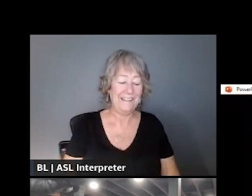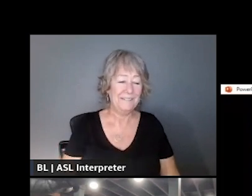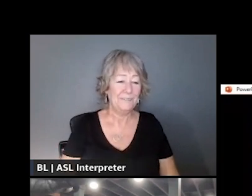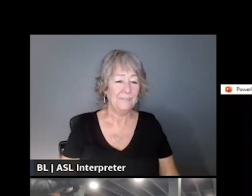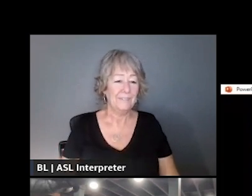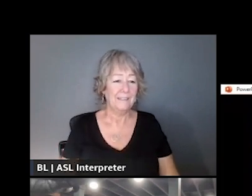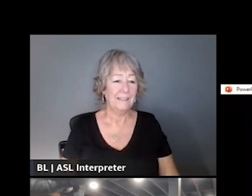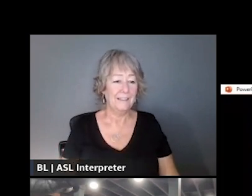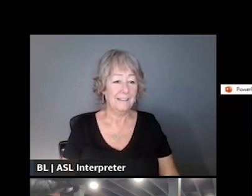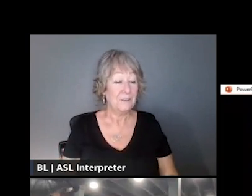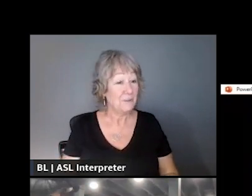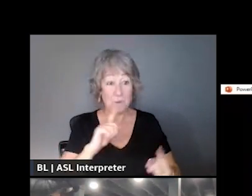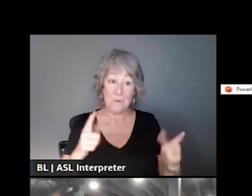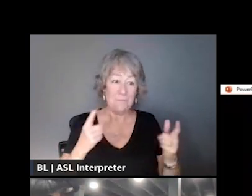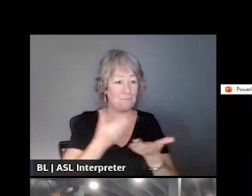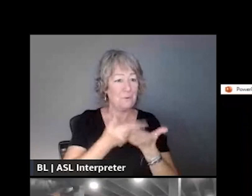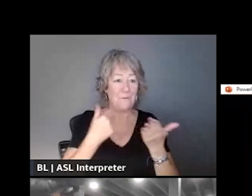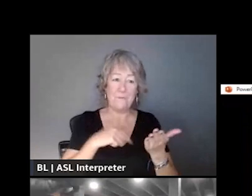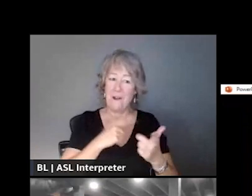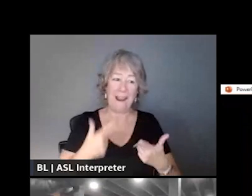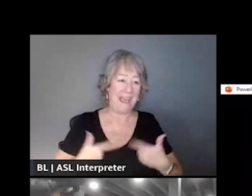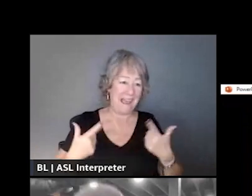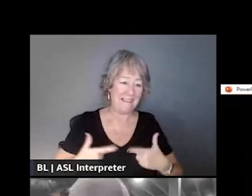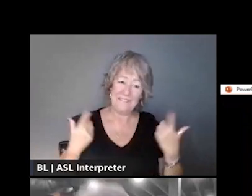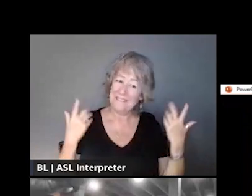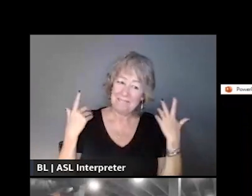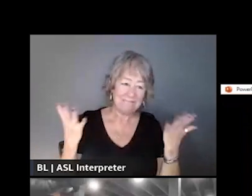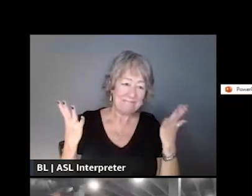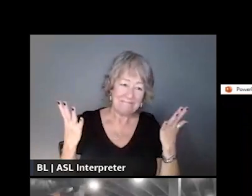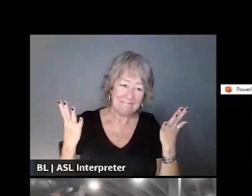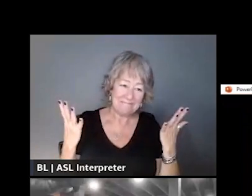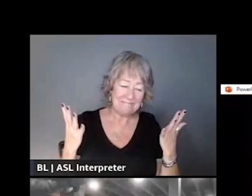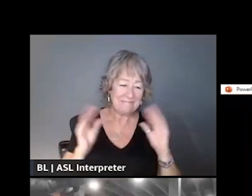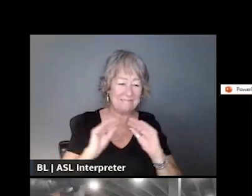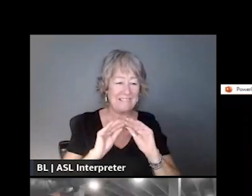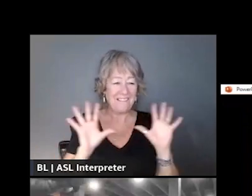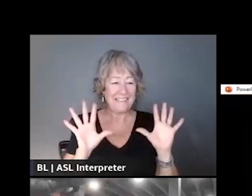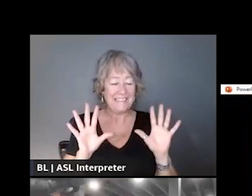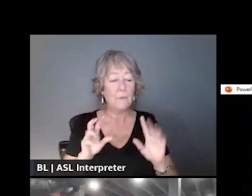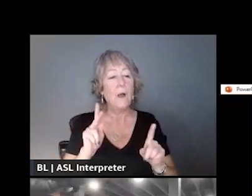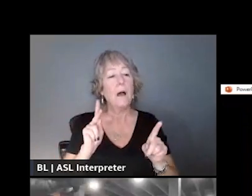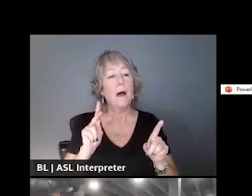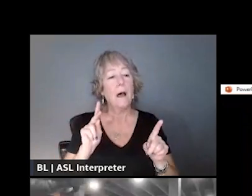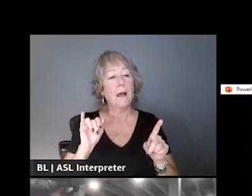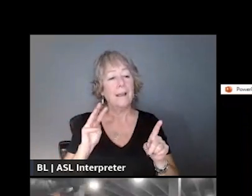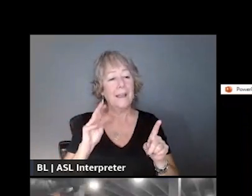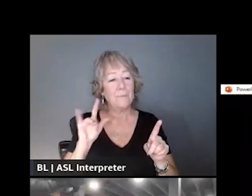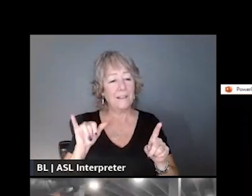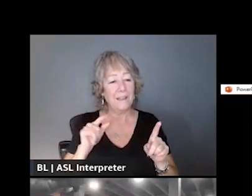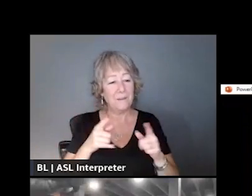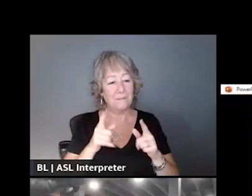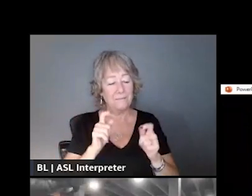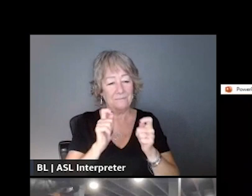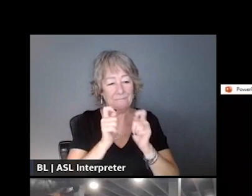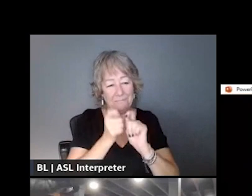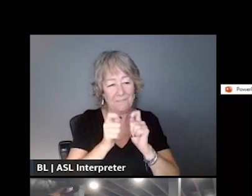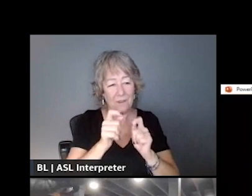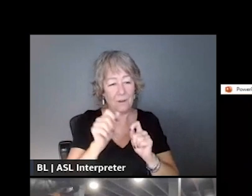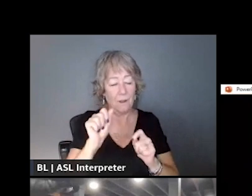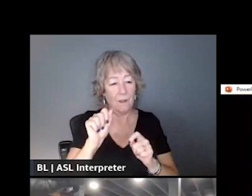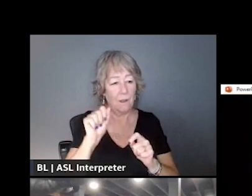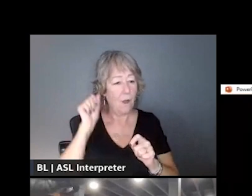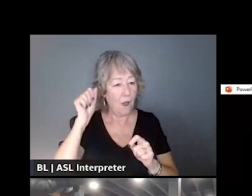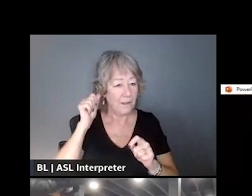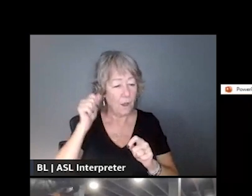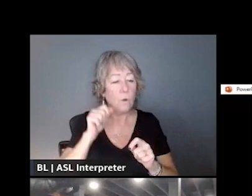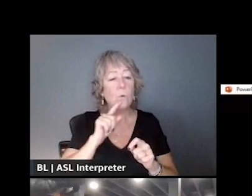Yeah. So we are live. Yeah, that's right. That's right. While Kimberly tries to diagnose her audio. Brian, have you